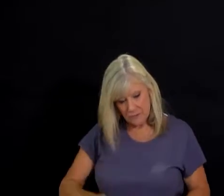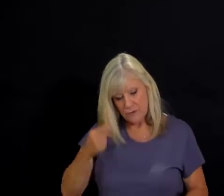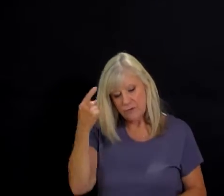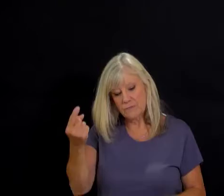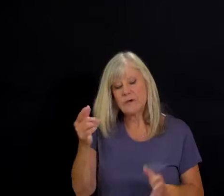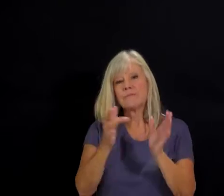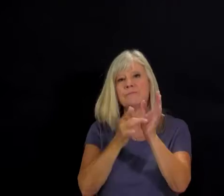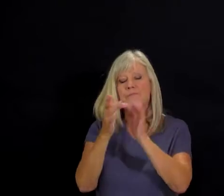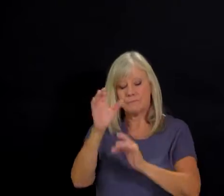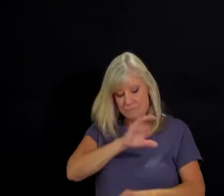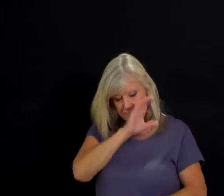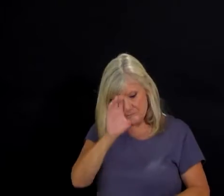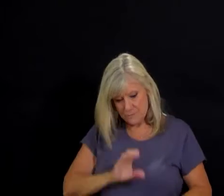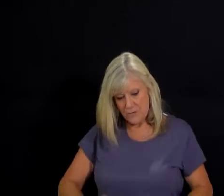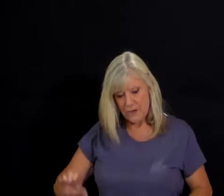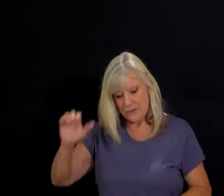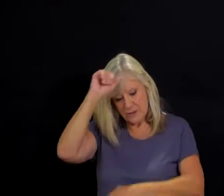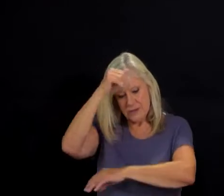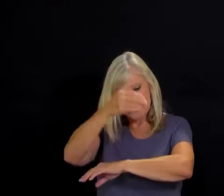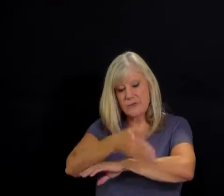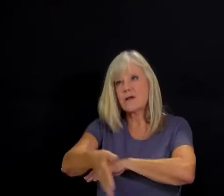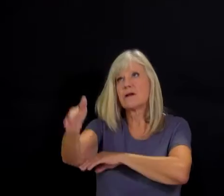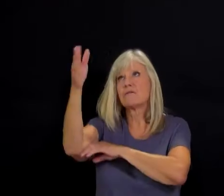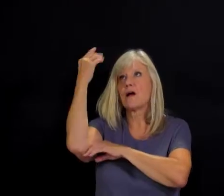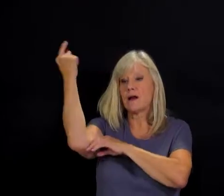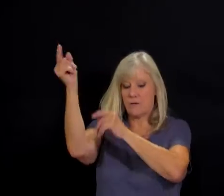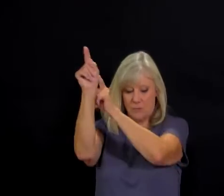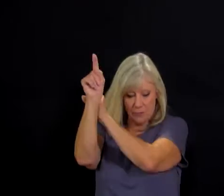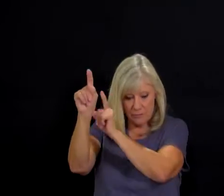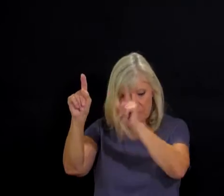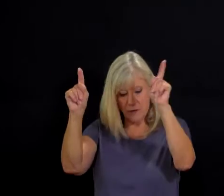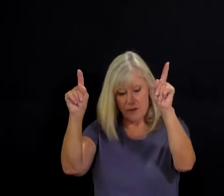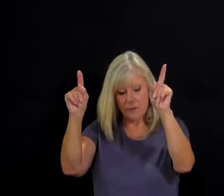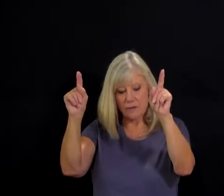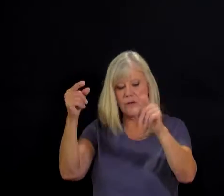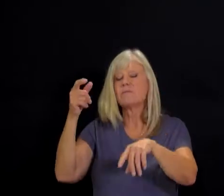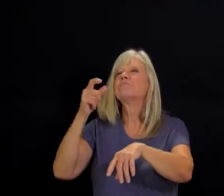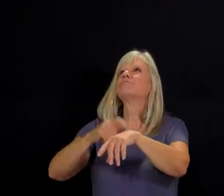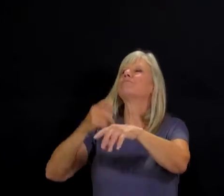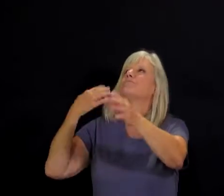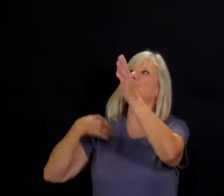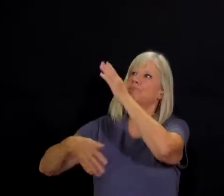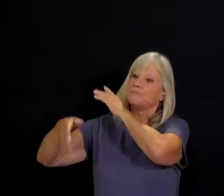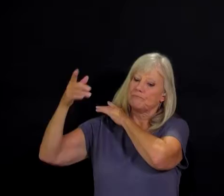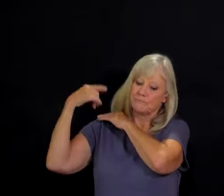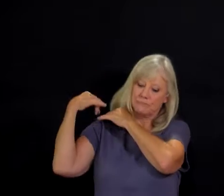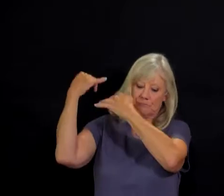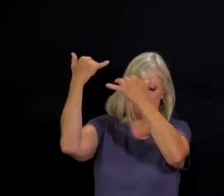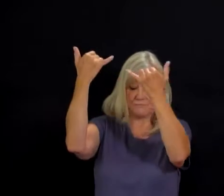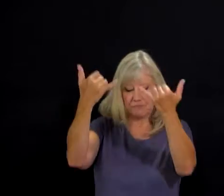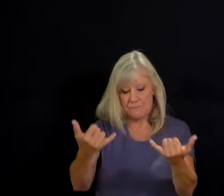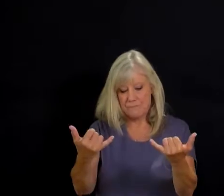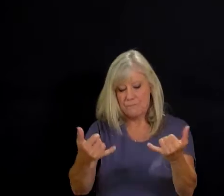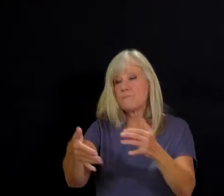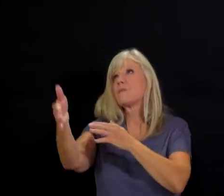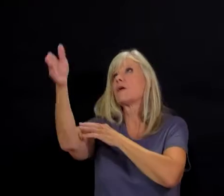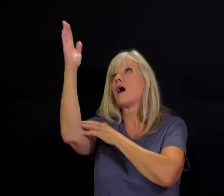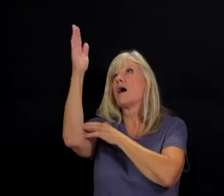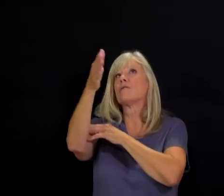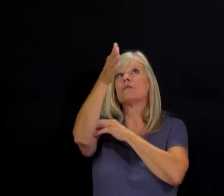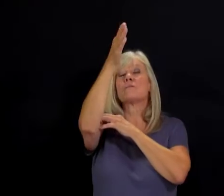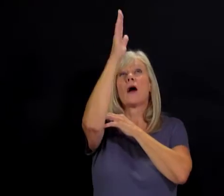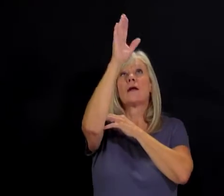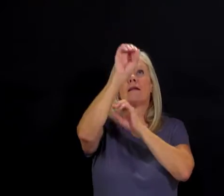Lord Jesus Christ, the only begotten Son of God, born of the Father before all ages, God